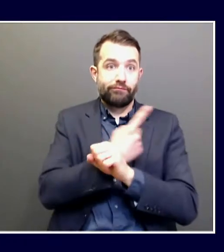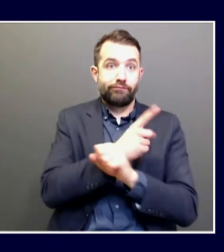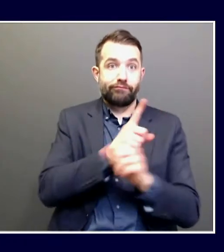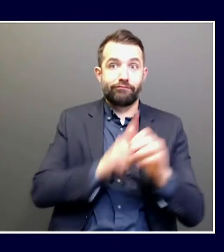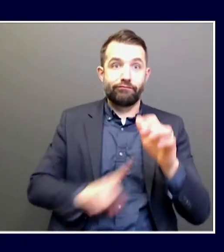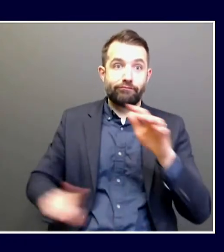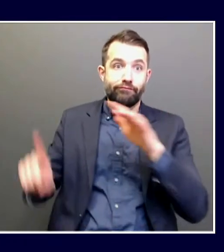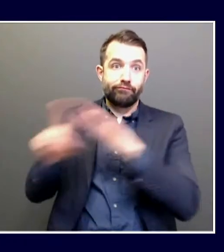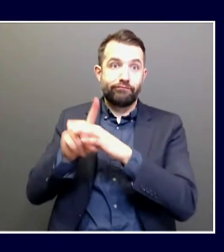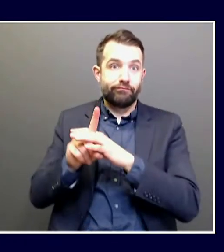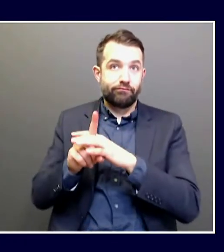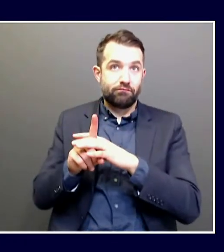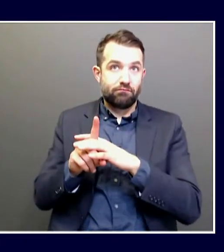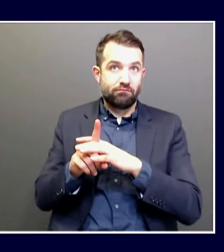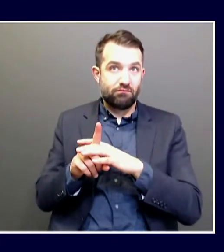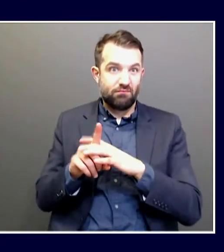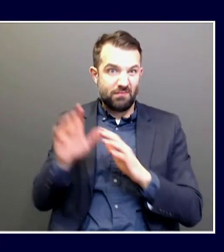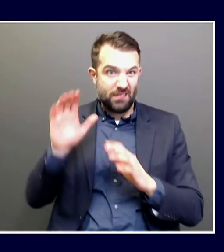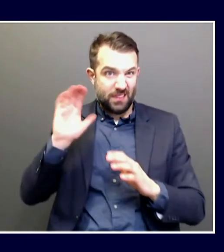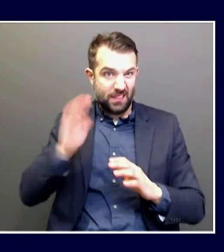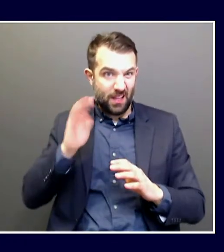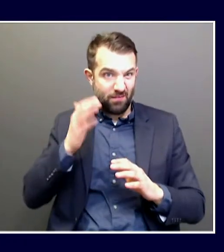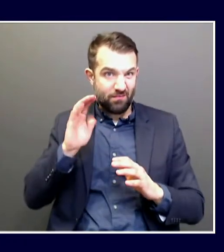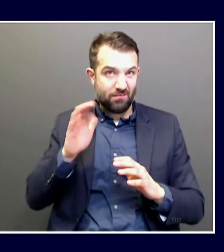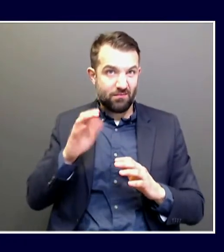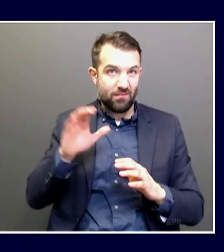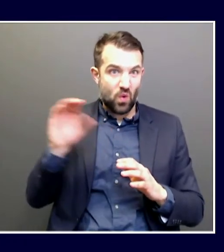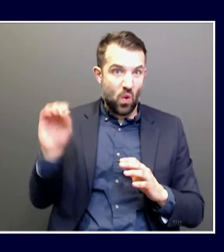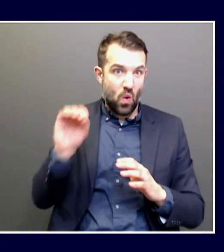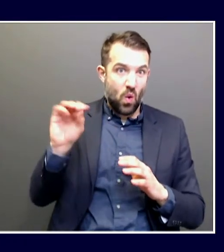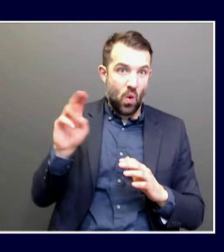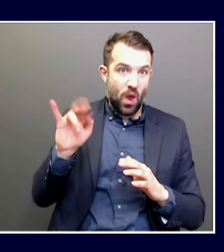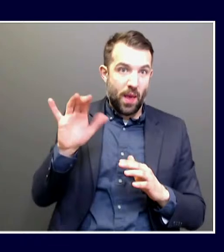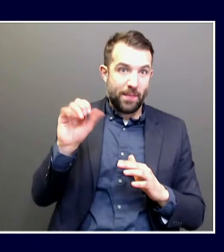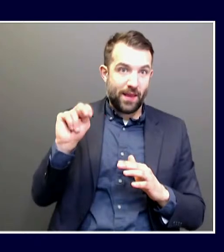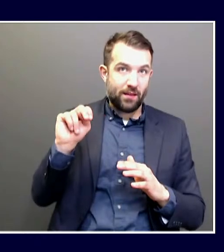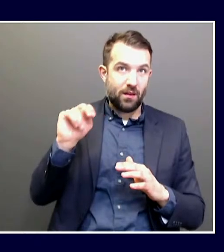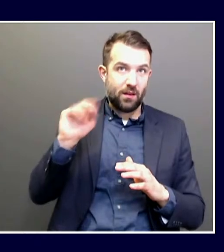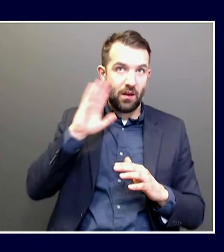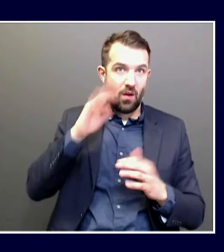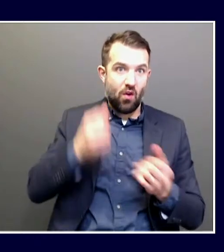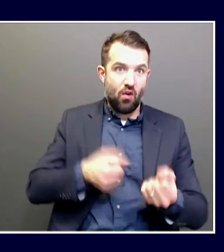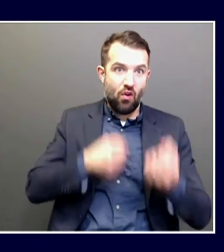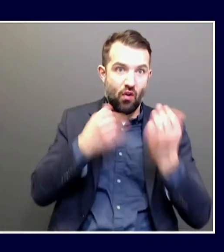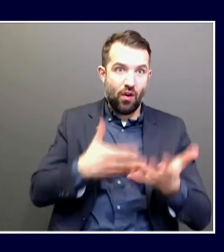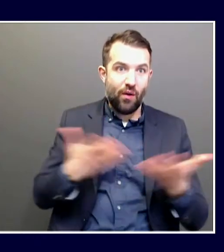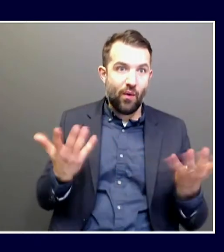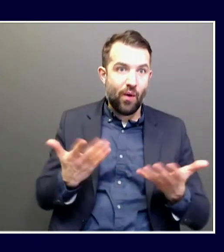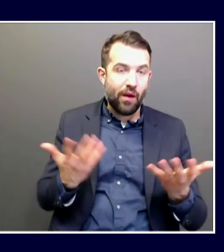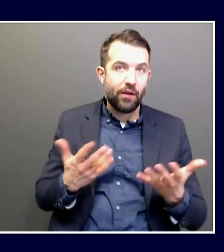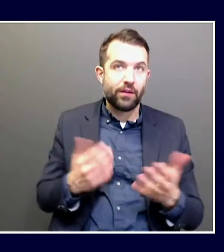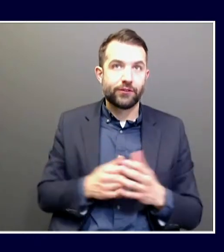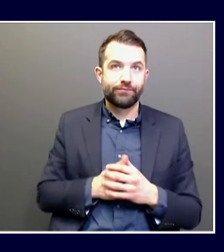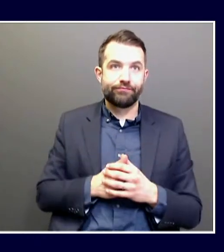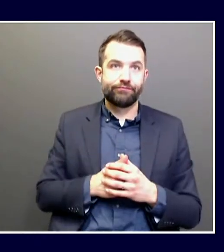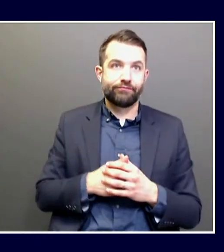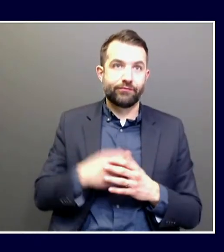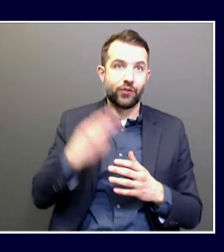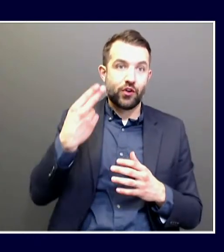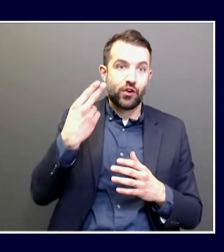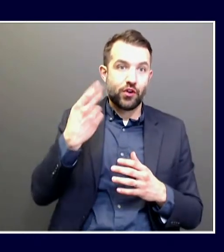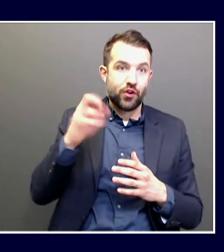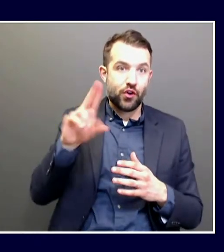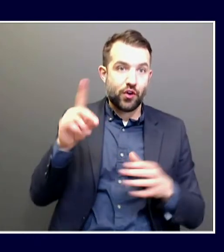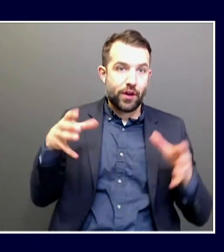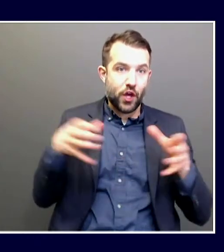could potentially lead to a degree of herd immunity that everybody's been talking about for the better part of 2 years now. Do you